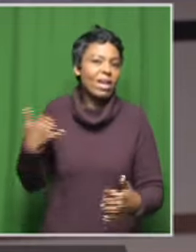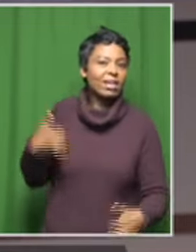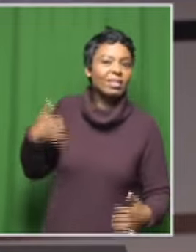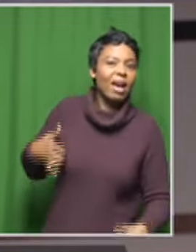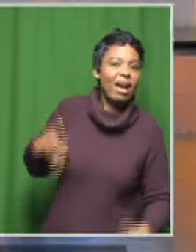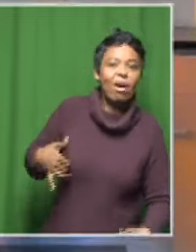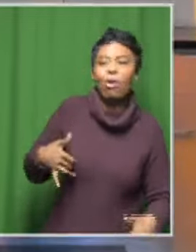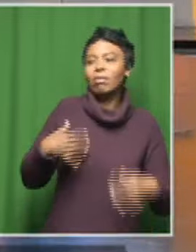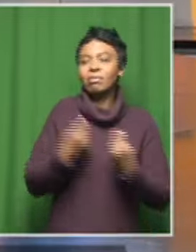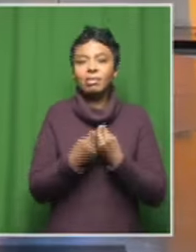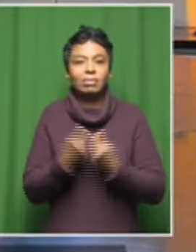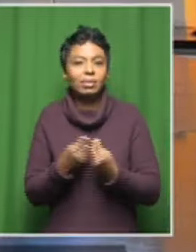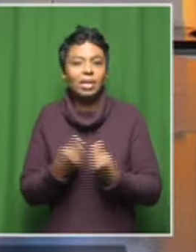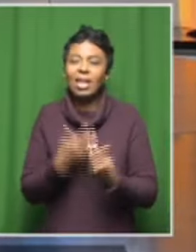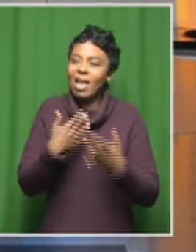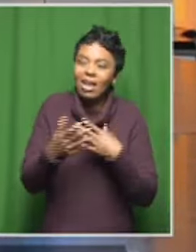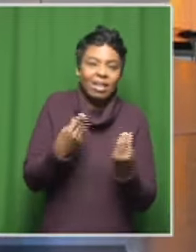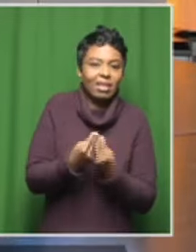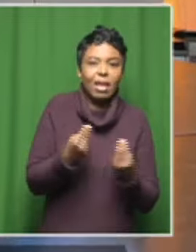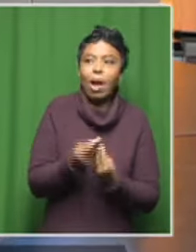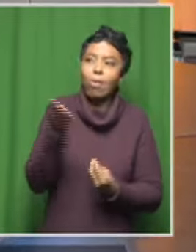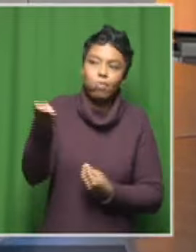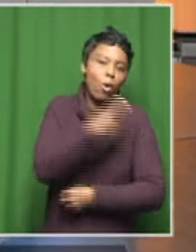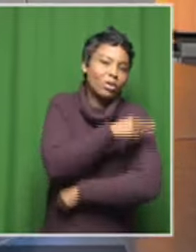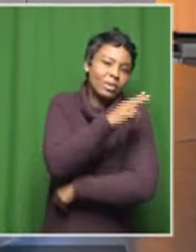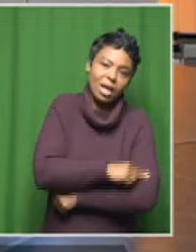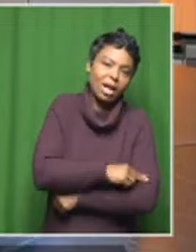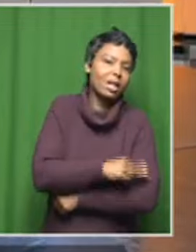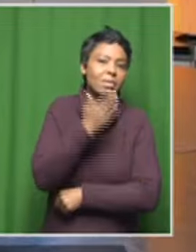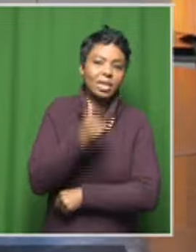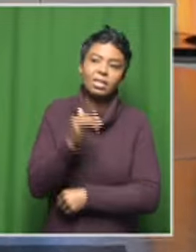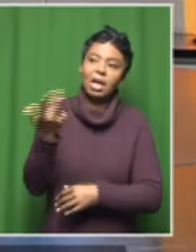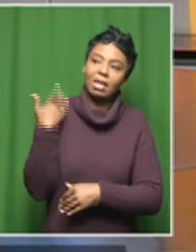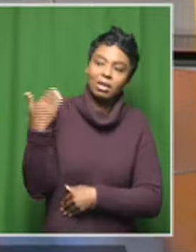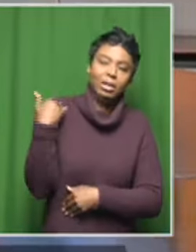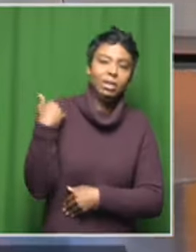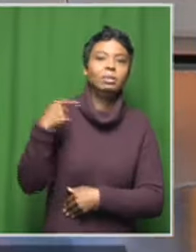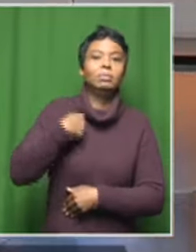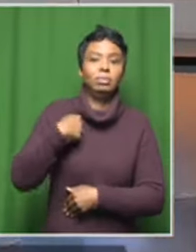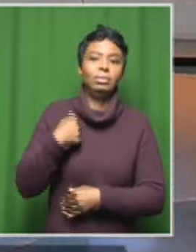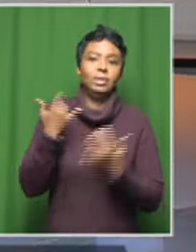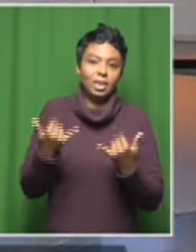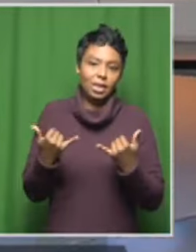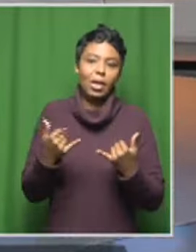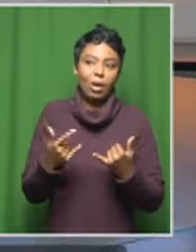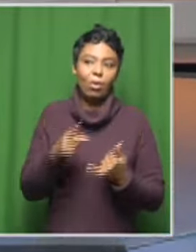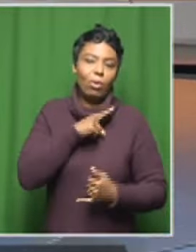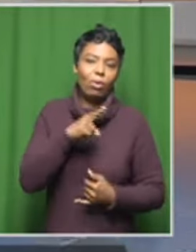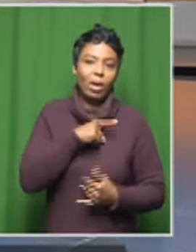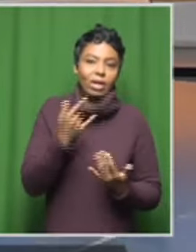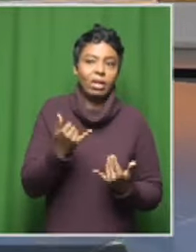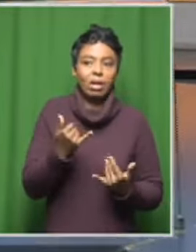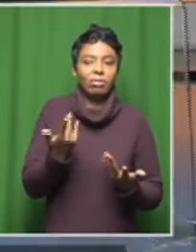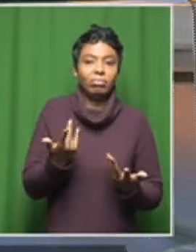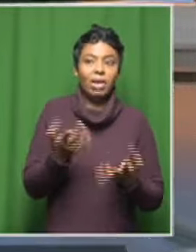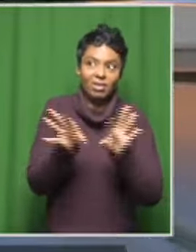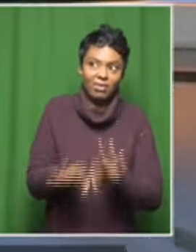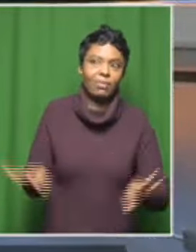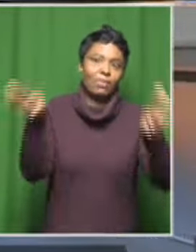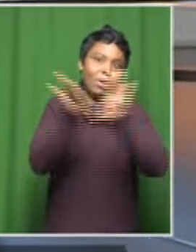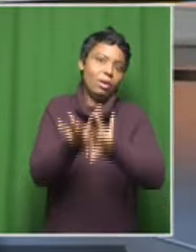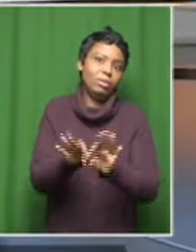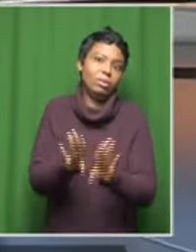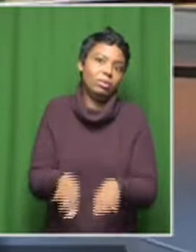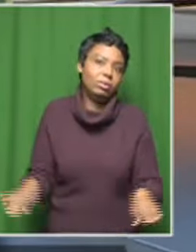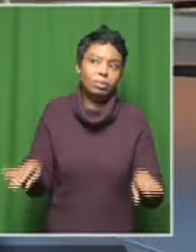there's anything that you'd like to offer us, you know, please reach out on our website, because you can't underestimate the value of, you know,